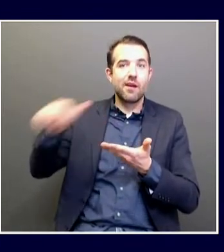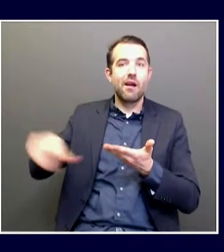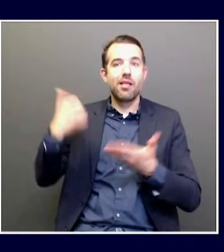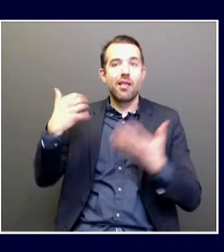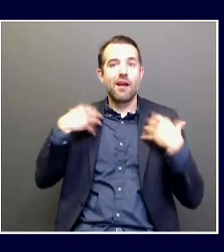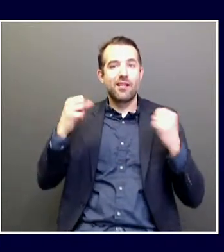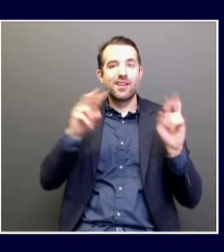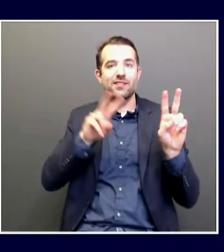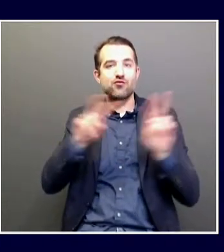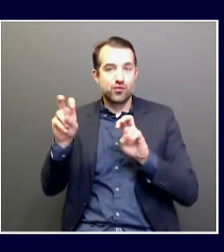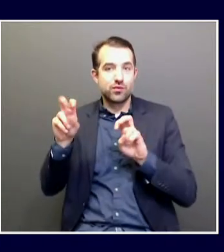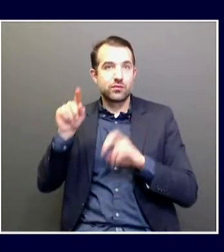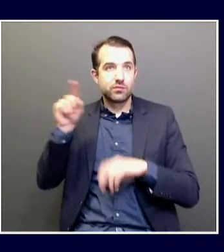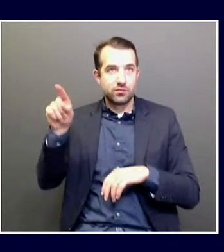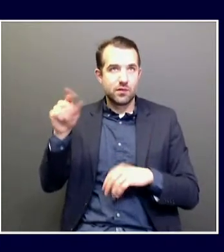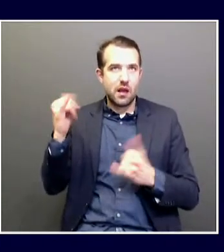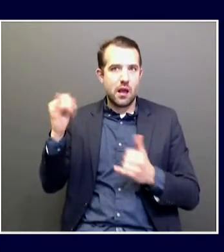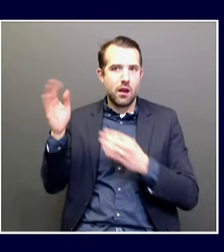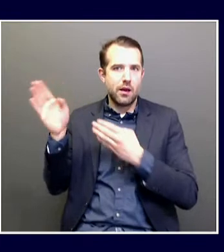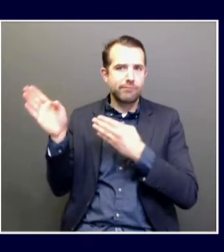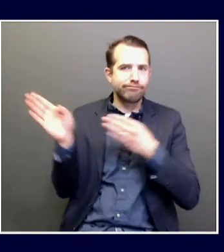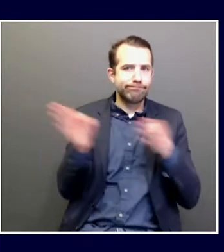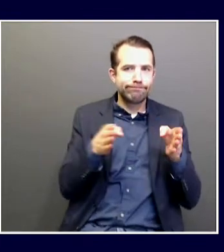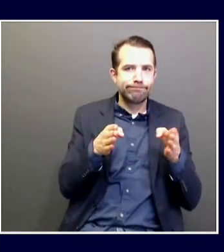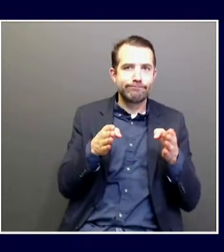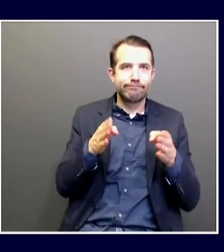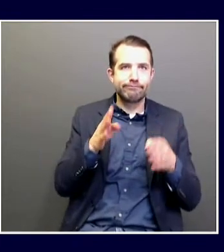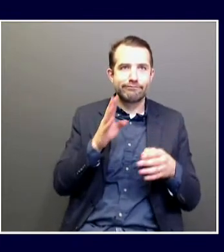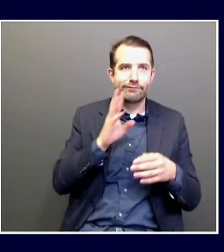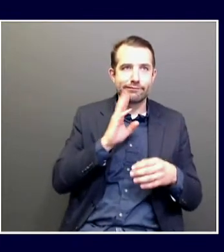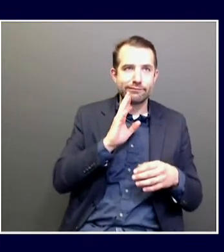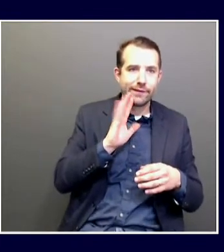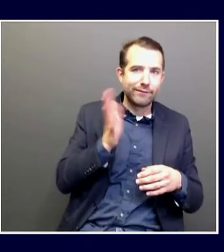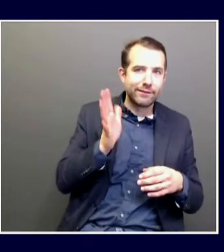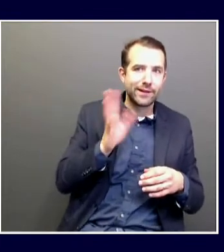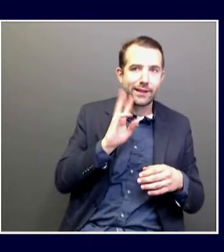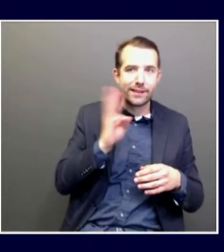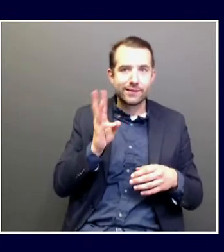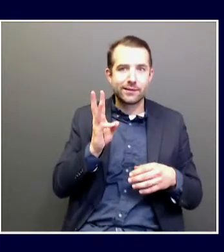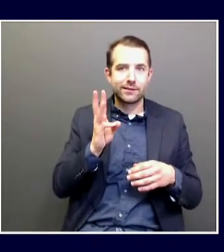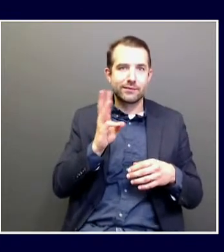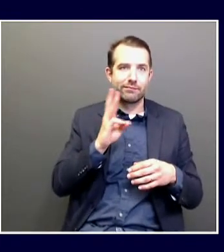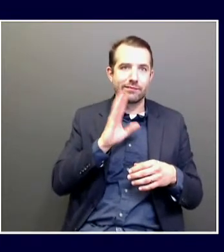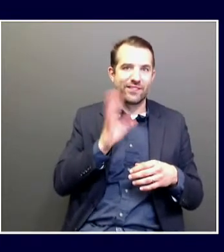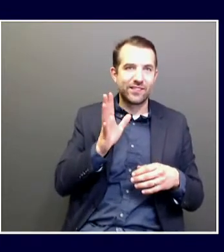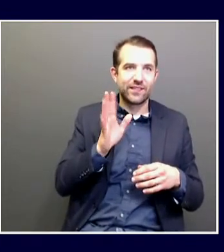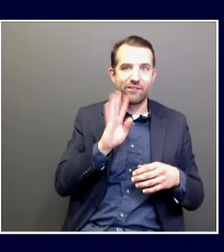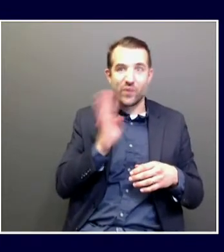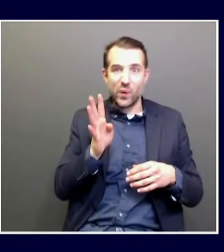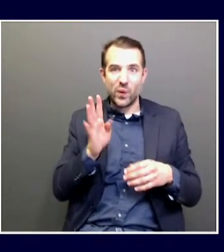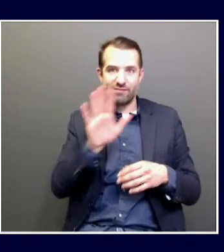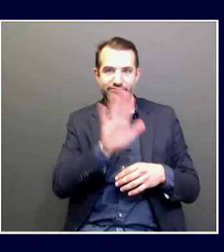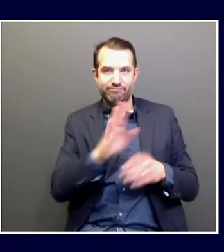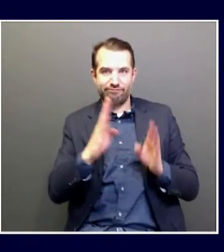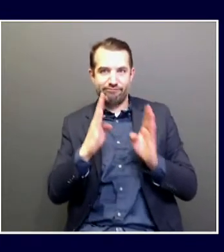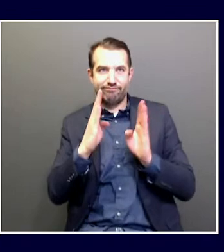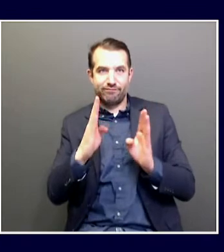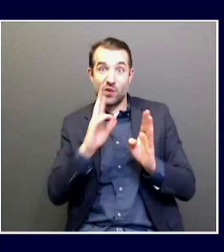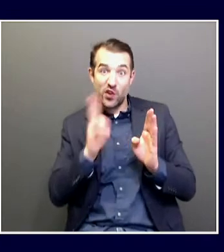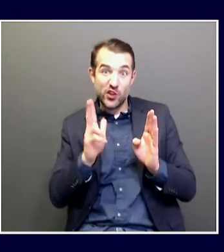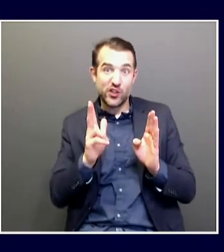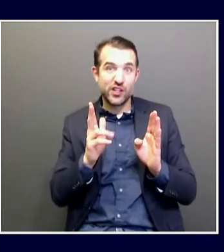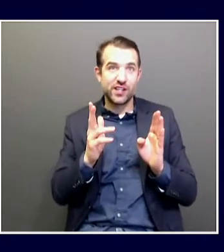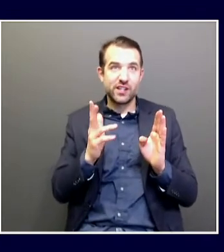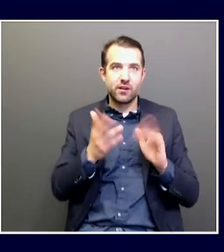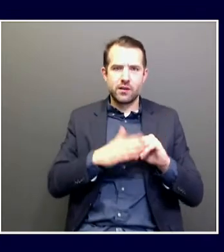even higher risk. But the thing that has really stood out to us is the increased numbers of younger